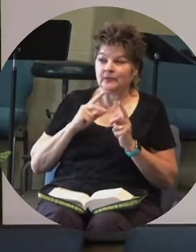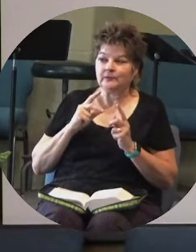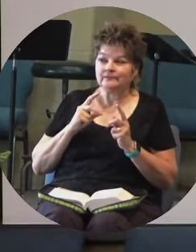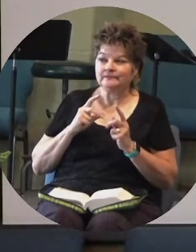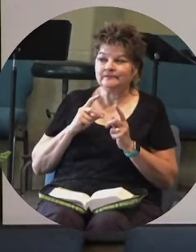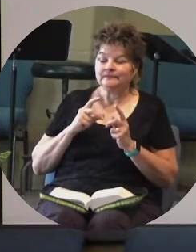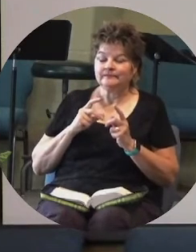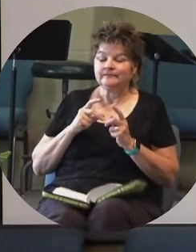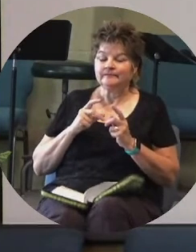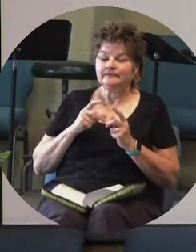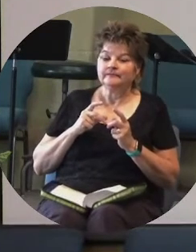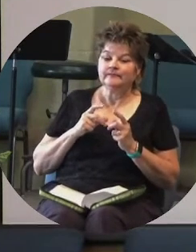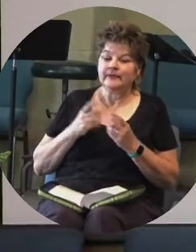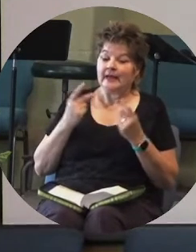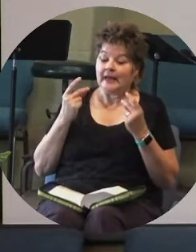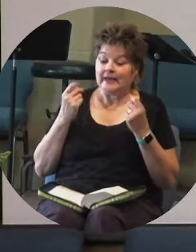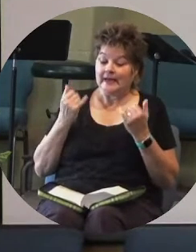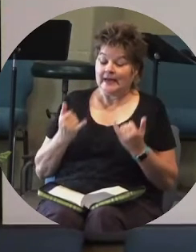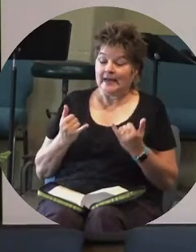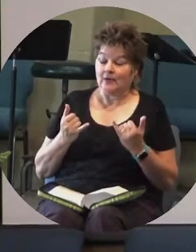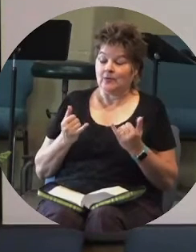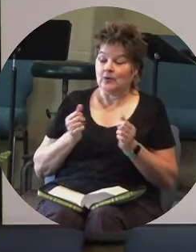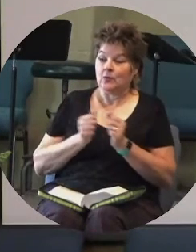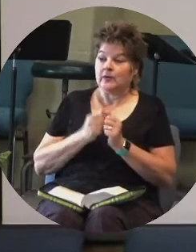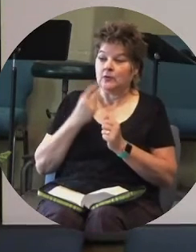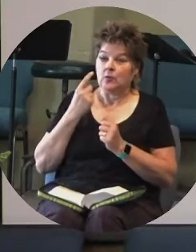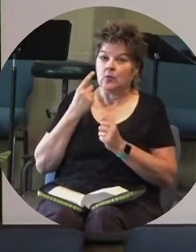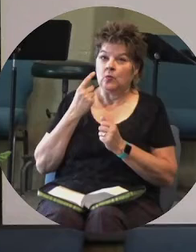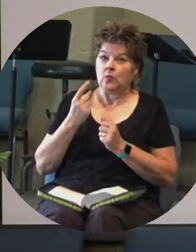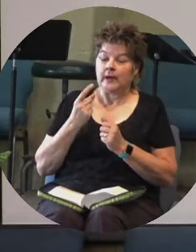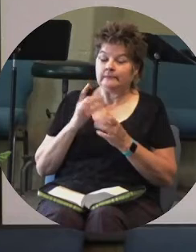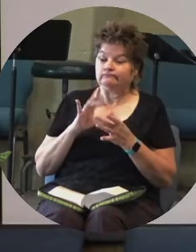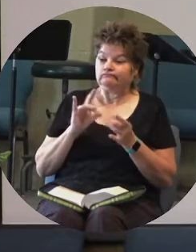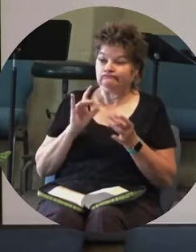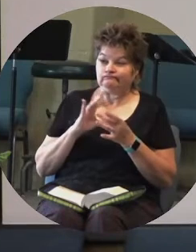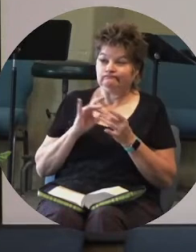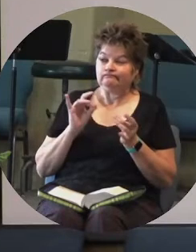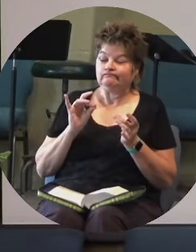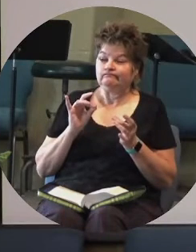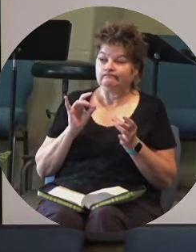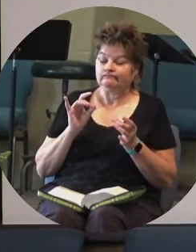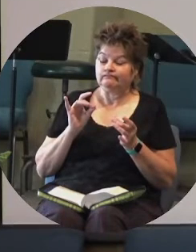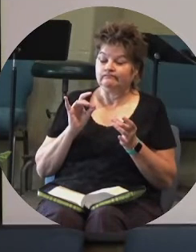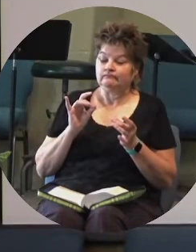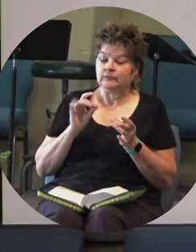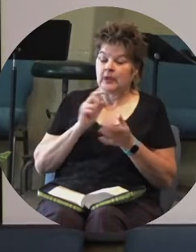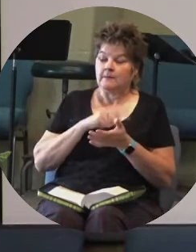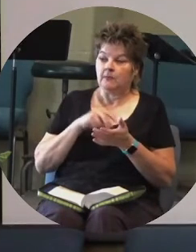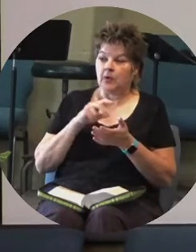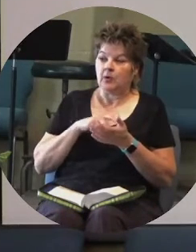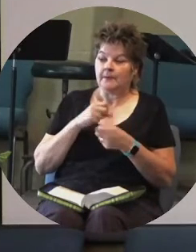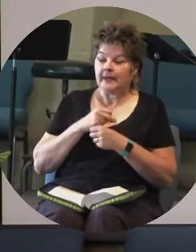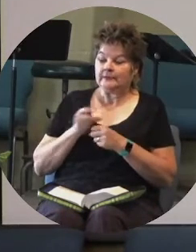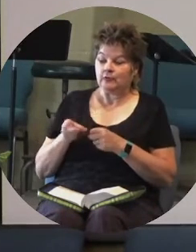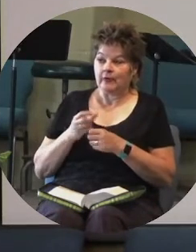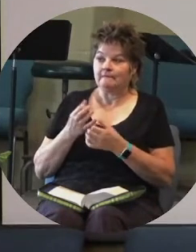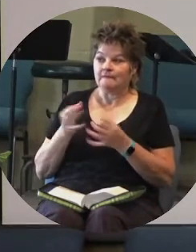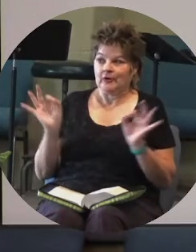sudden, with one sentence, Paul frees this girl.